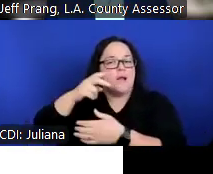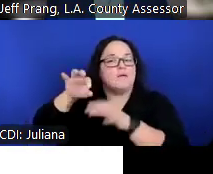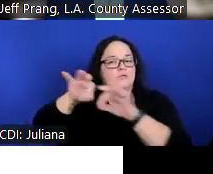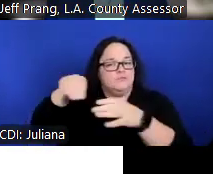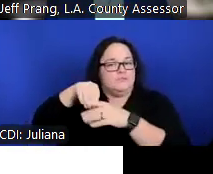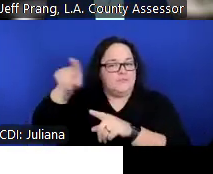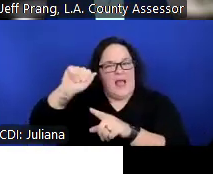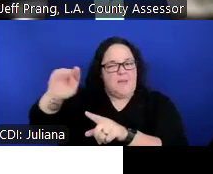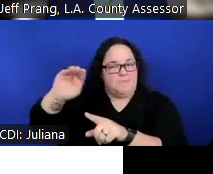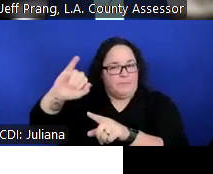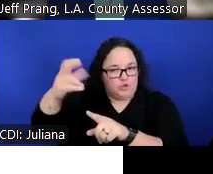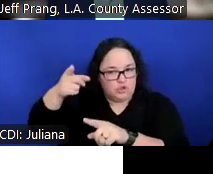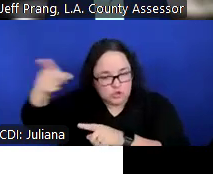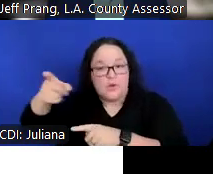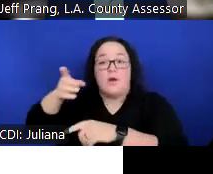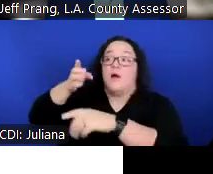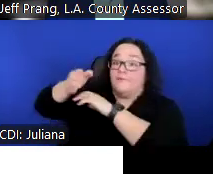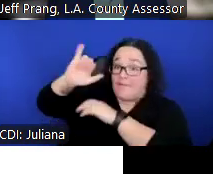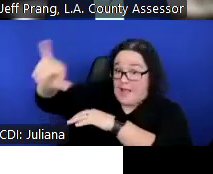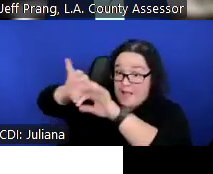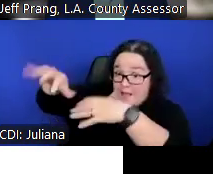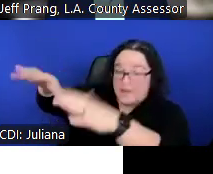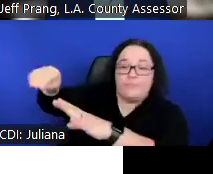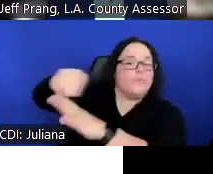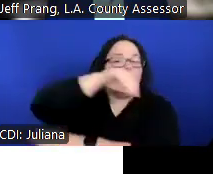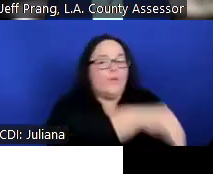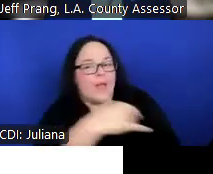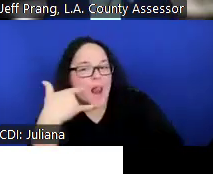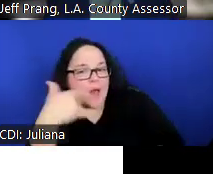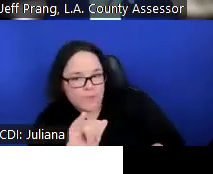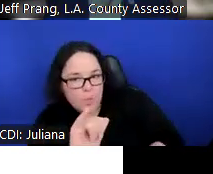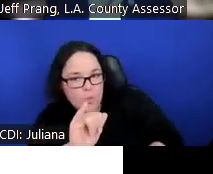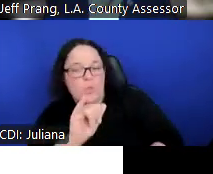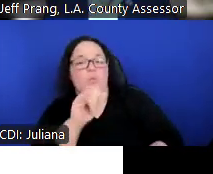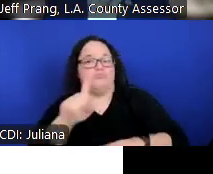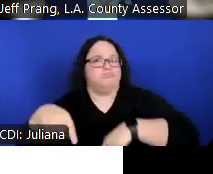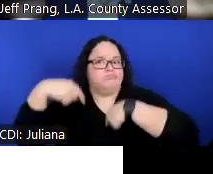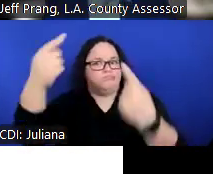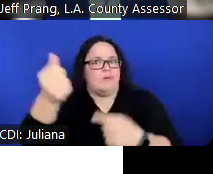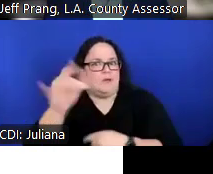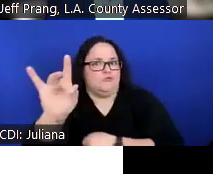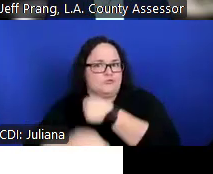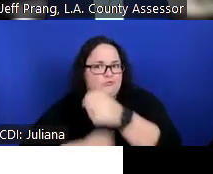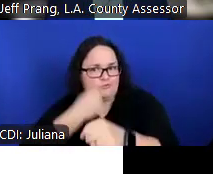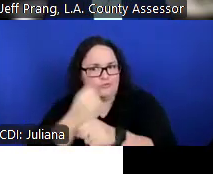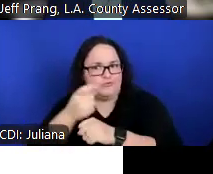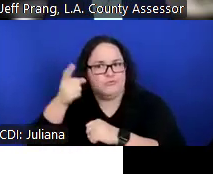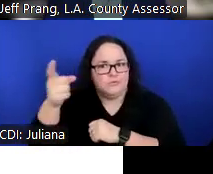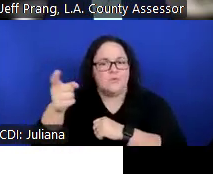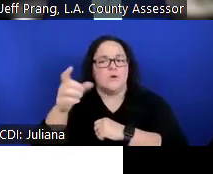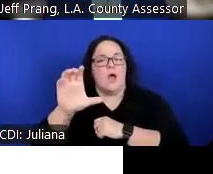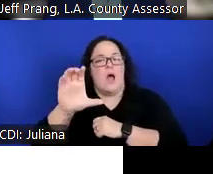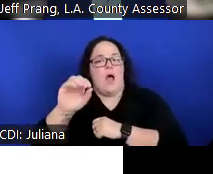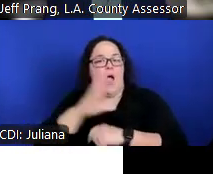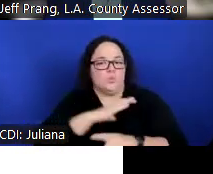West Hollywood, including 4 terms as mayor, among many other positions in the public sector. Upon taking office